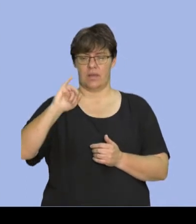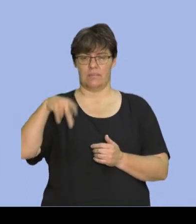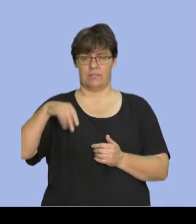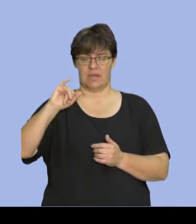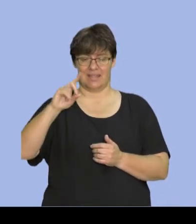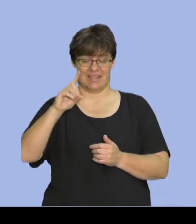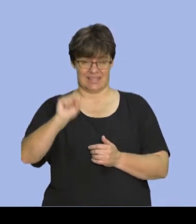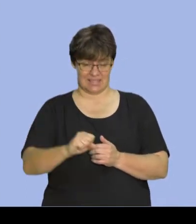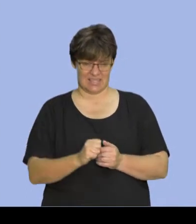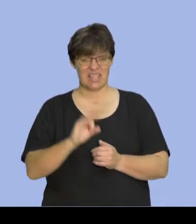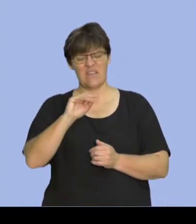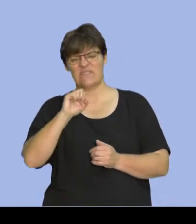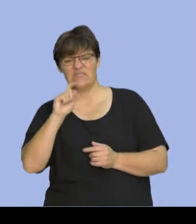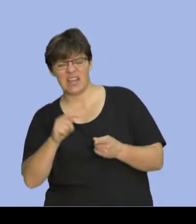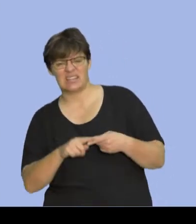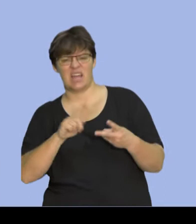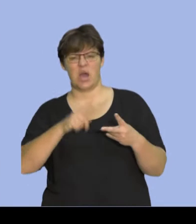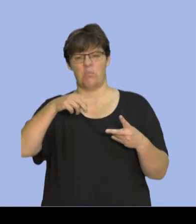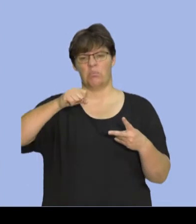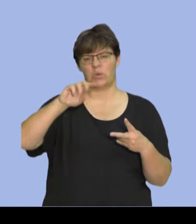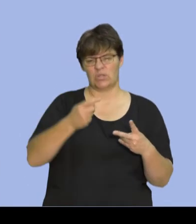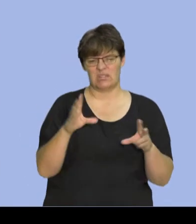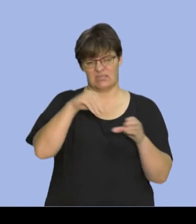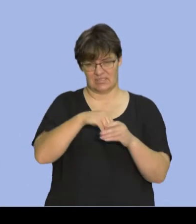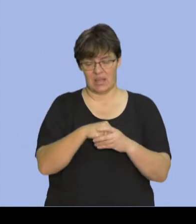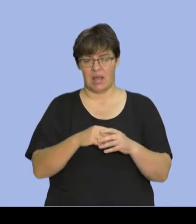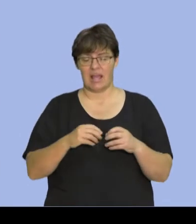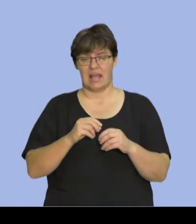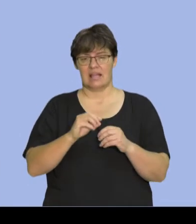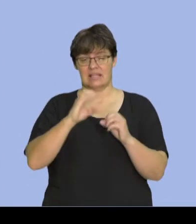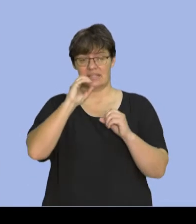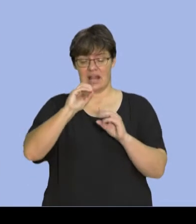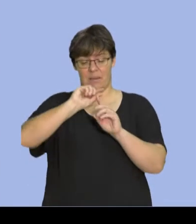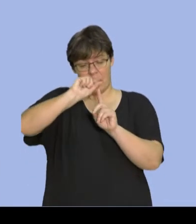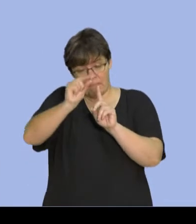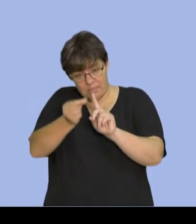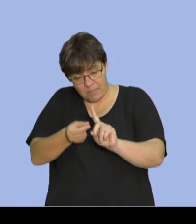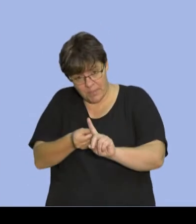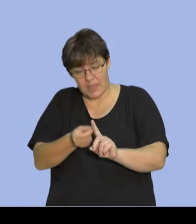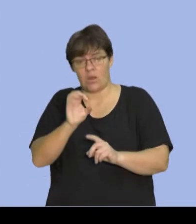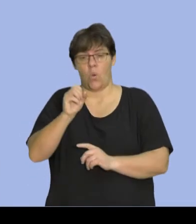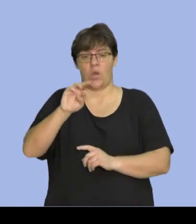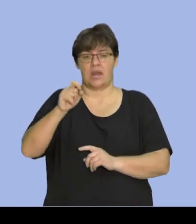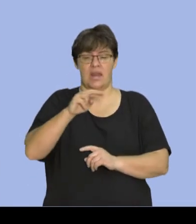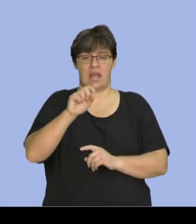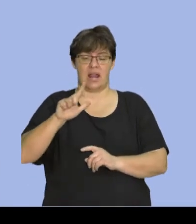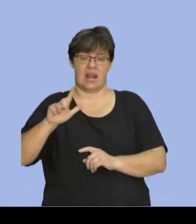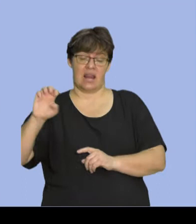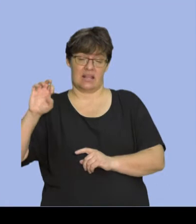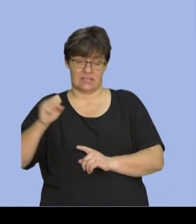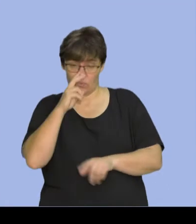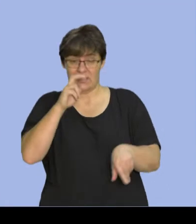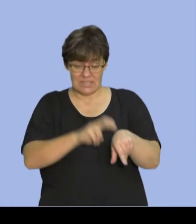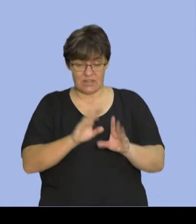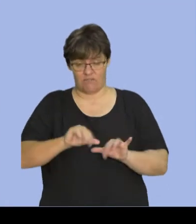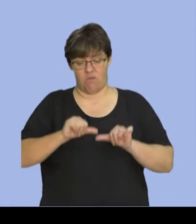and fats put together, which make up the cell membrane and organelles that are needed in the next stage of the cell